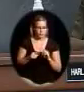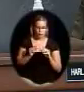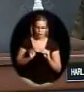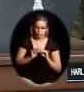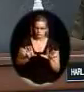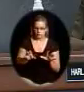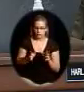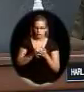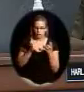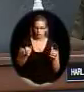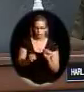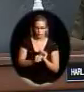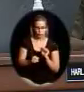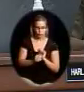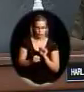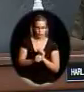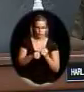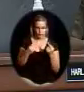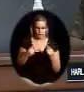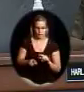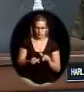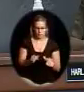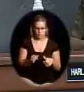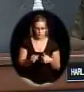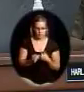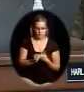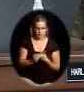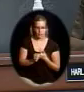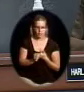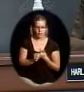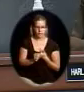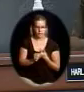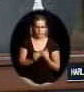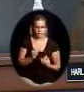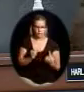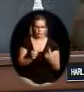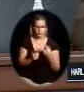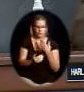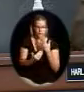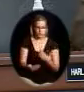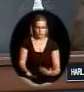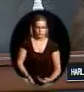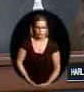obviously there's a lot of work that goes on behind the scenes to make it happen, so thank you.